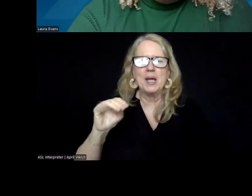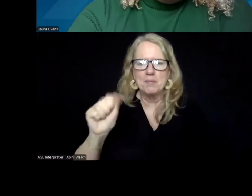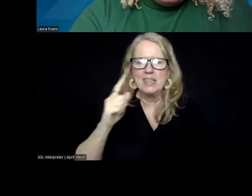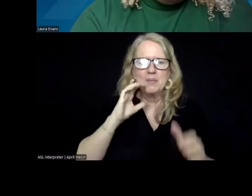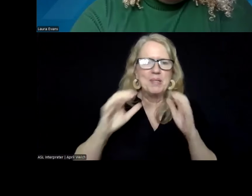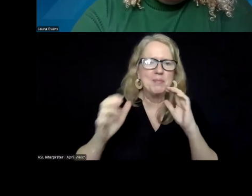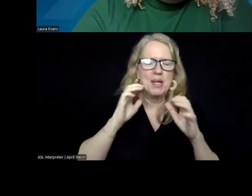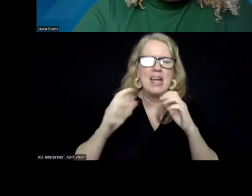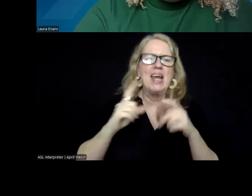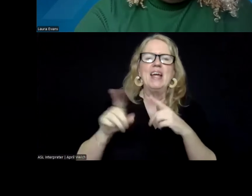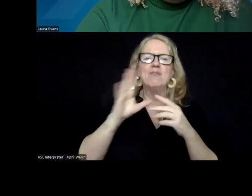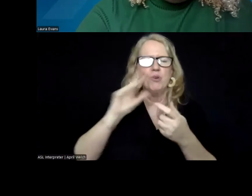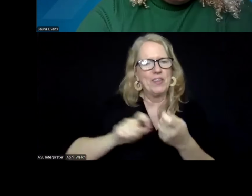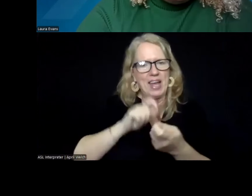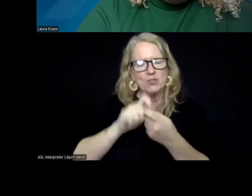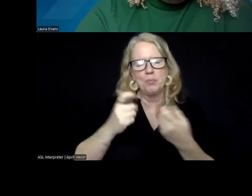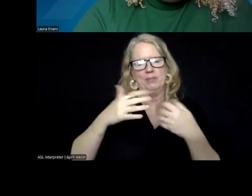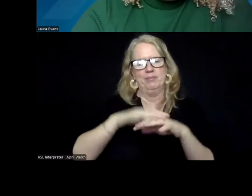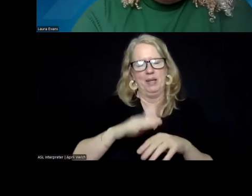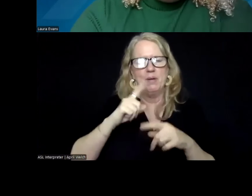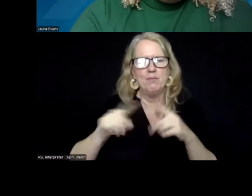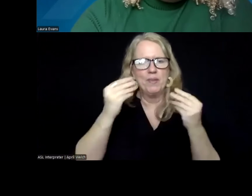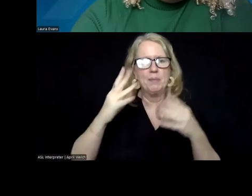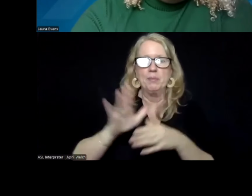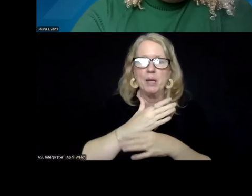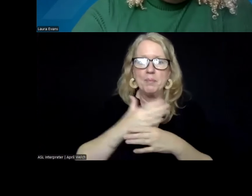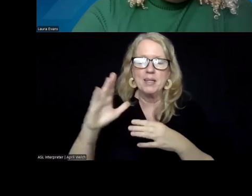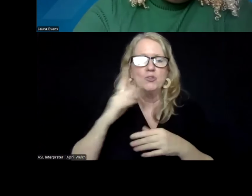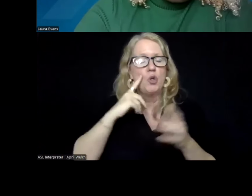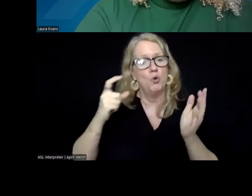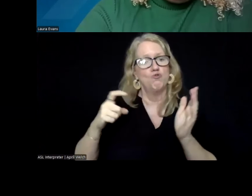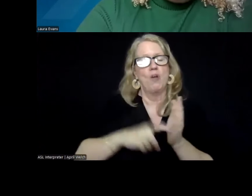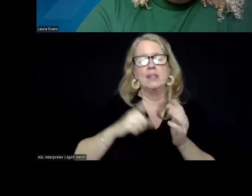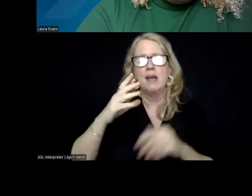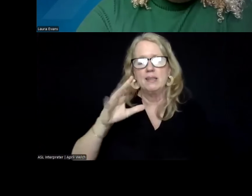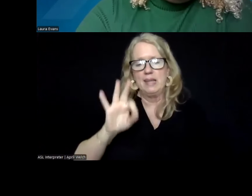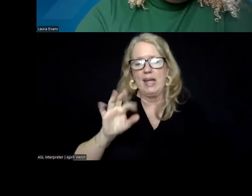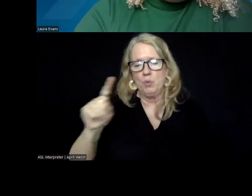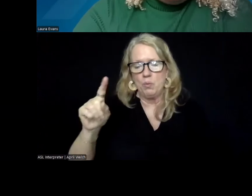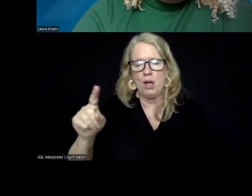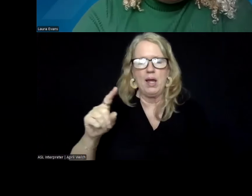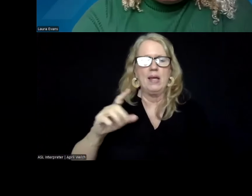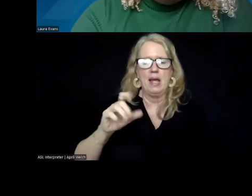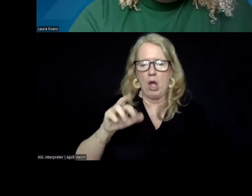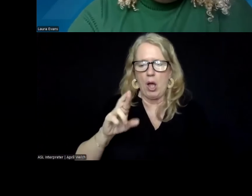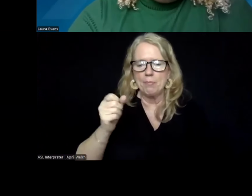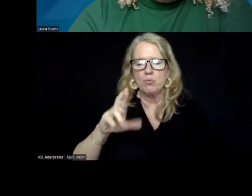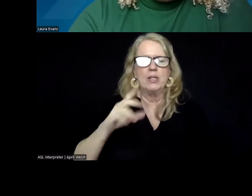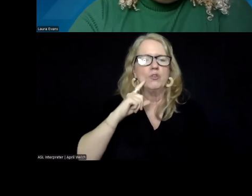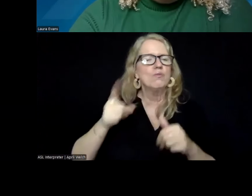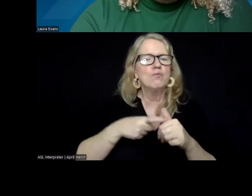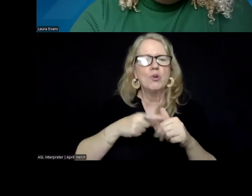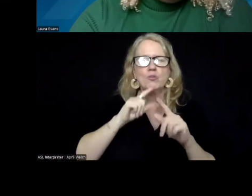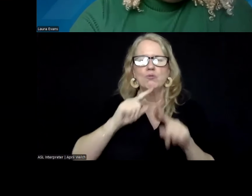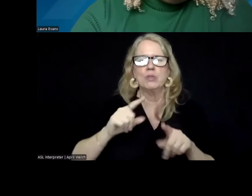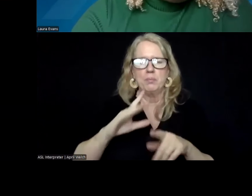enhanced location accuracy, and integrated data sharing. So the case for recognizing 911 operators as first responders likely to gain